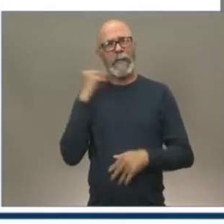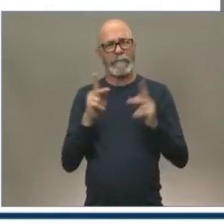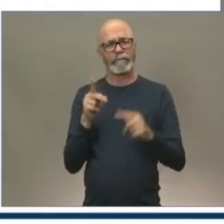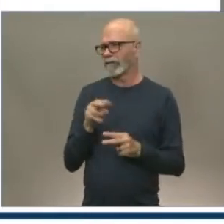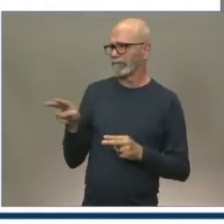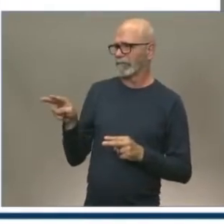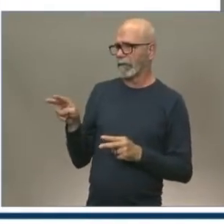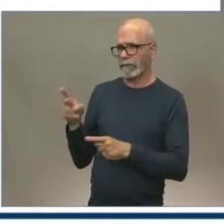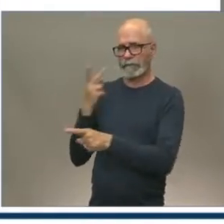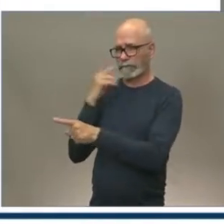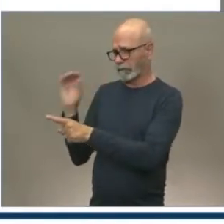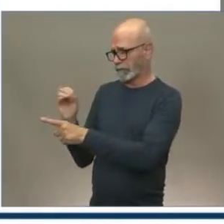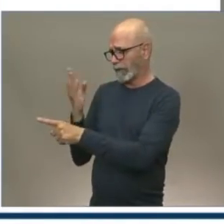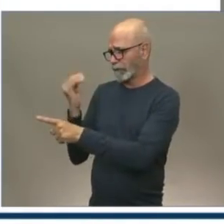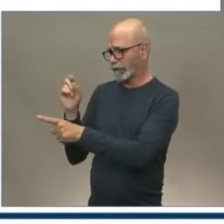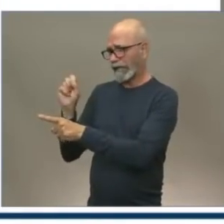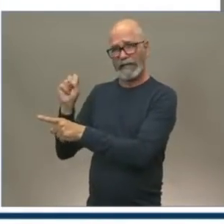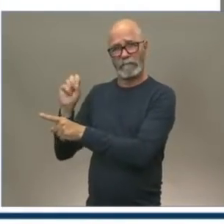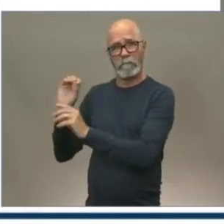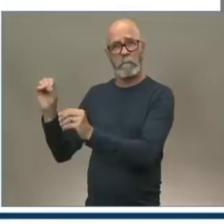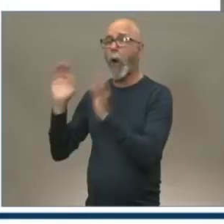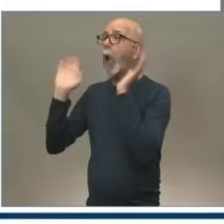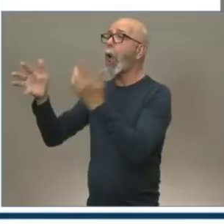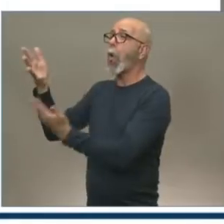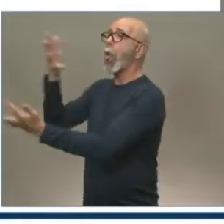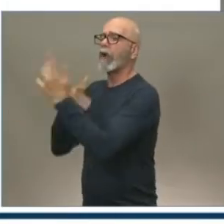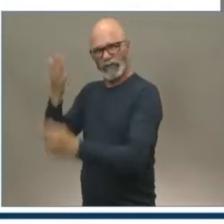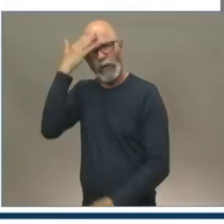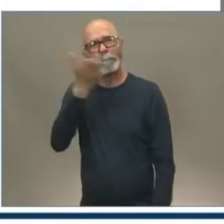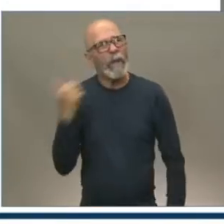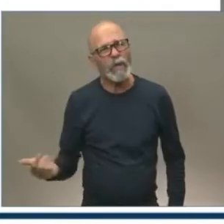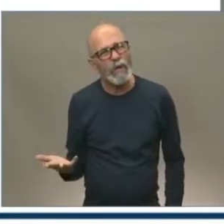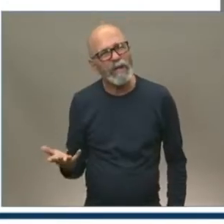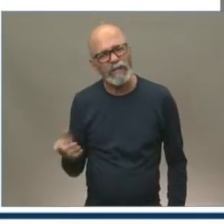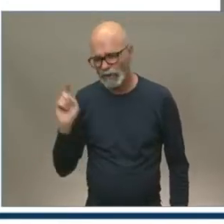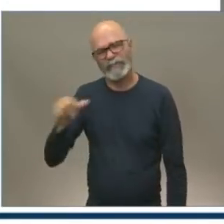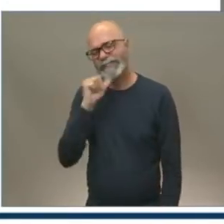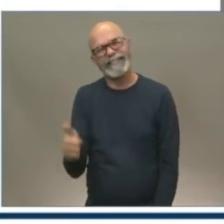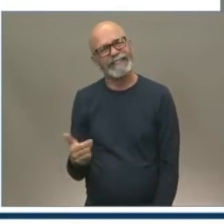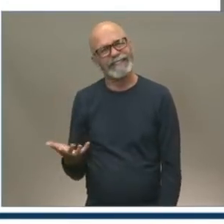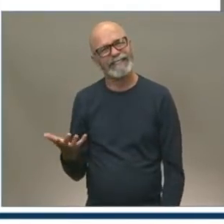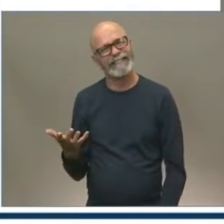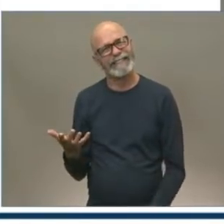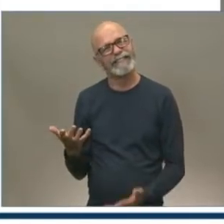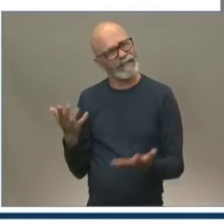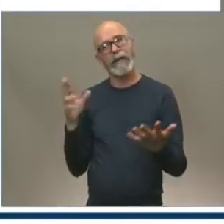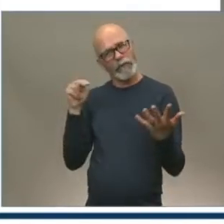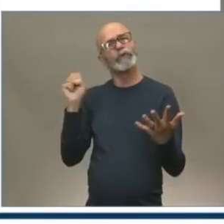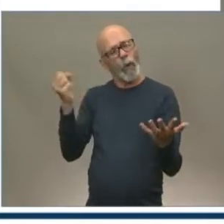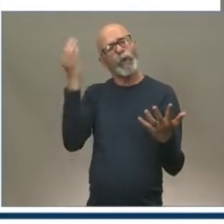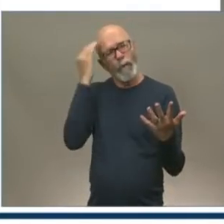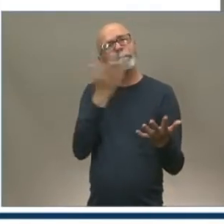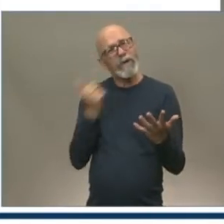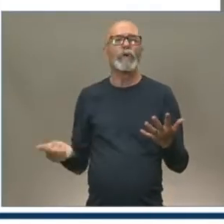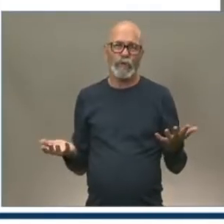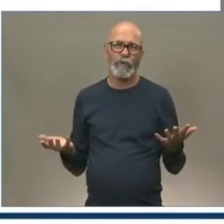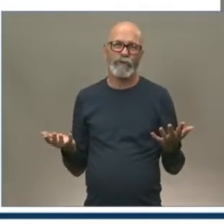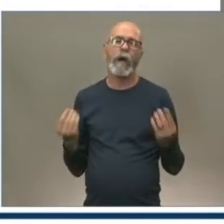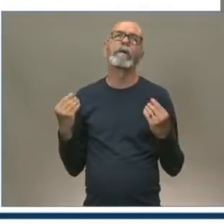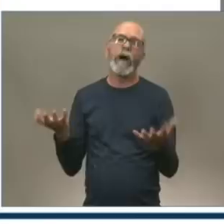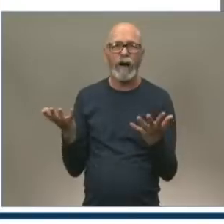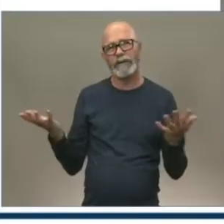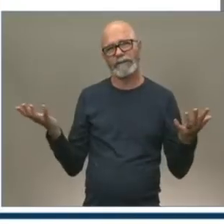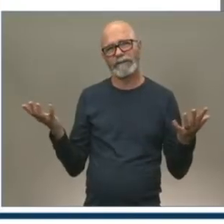quarantine. So it's both the people quarantining, but also the Nova Scotians and what choices we're making as well. And on knowing that all of us